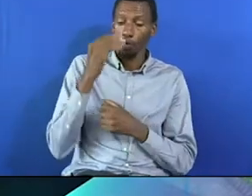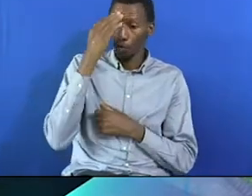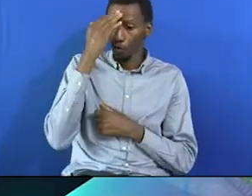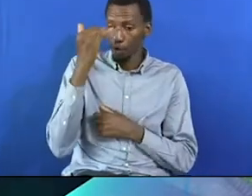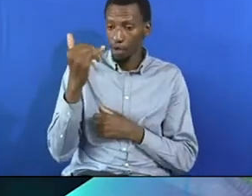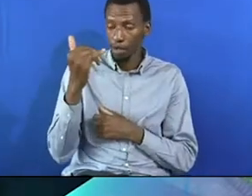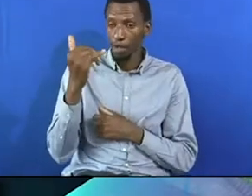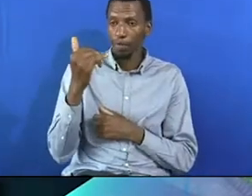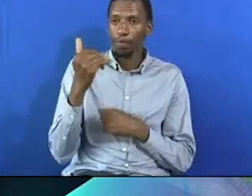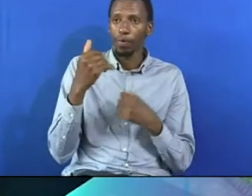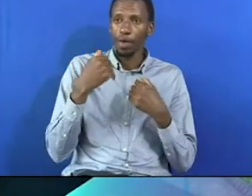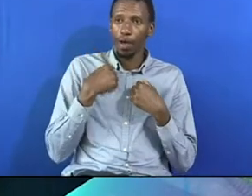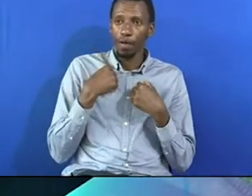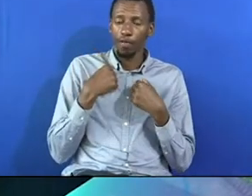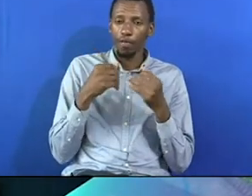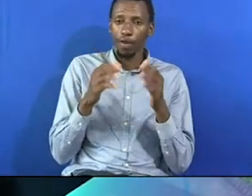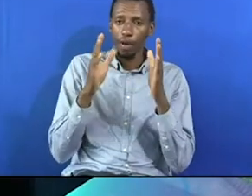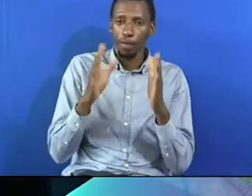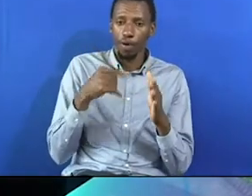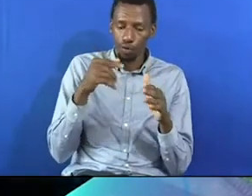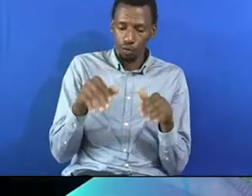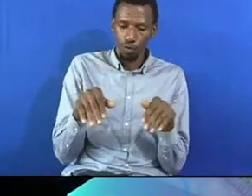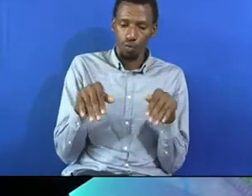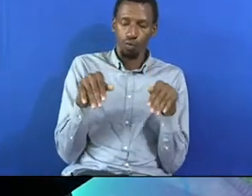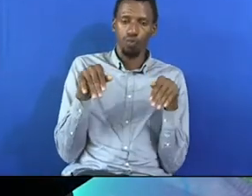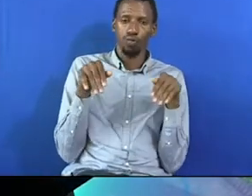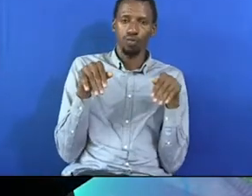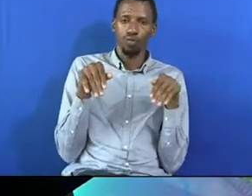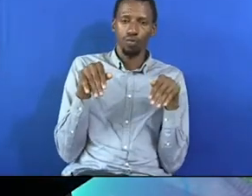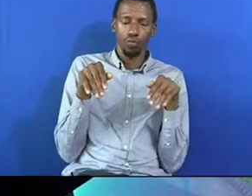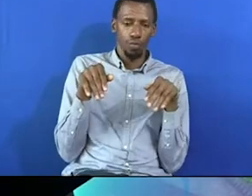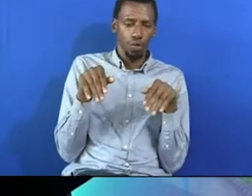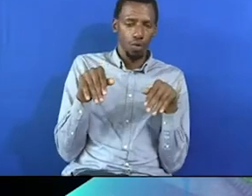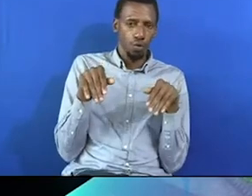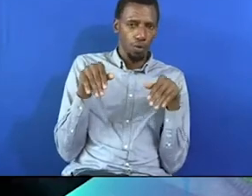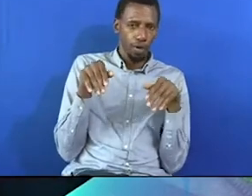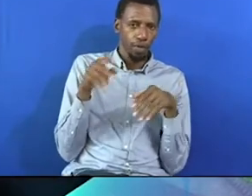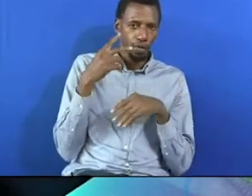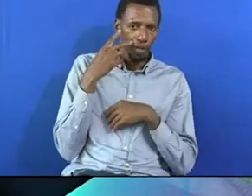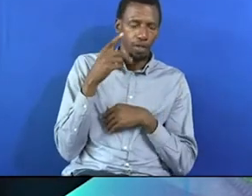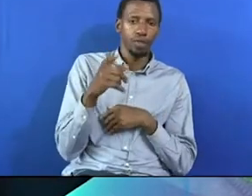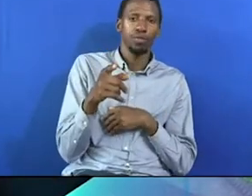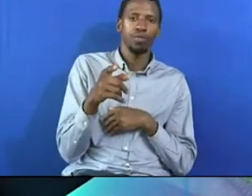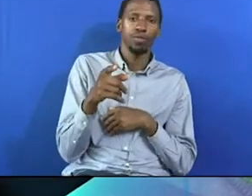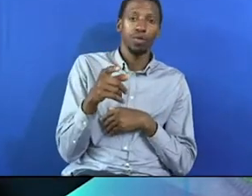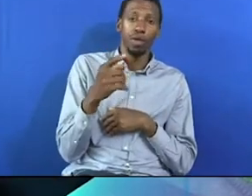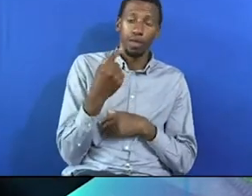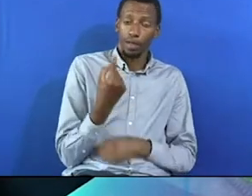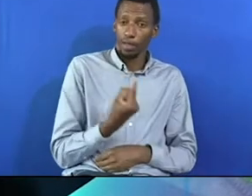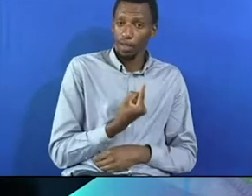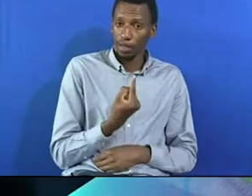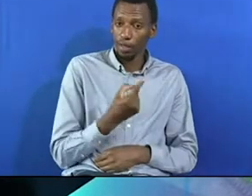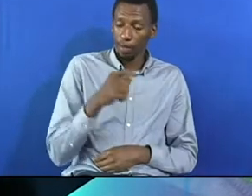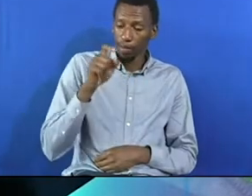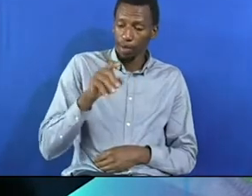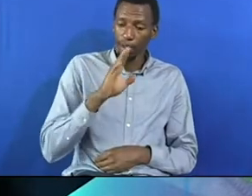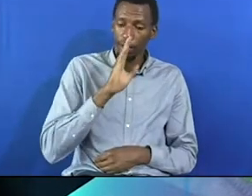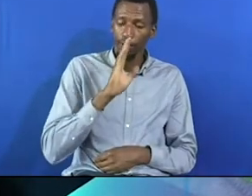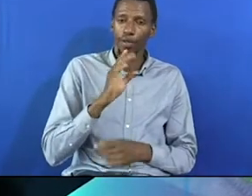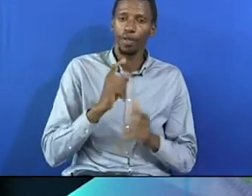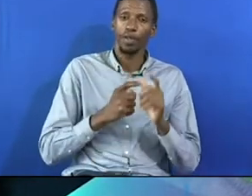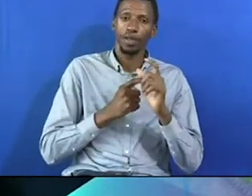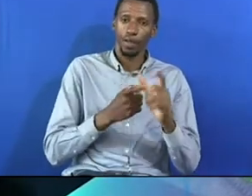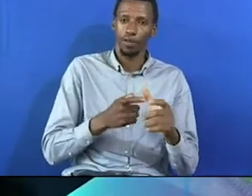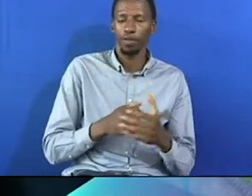watching it, just watching, waiting for a move you make. To be single, you must be what? You must be gifted.